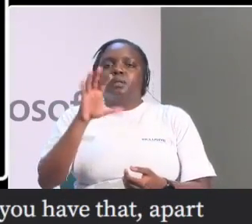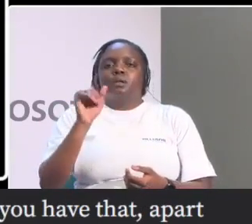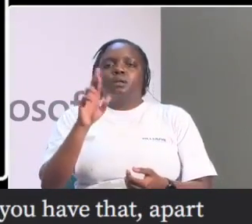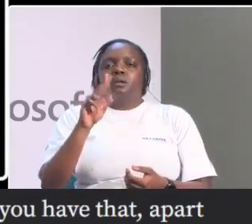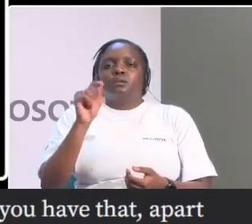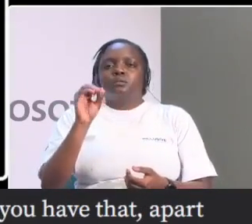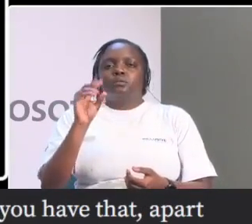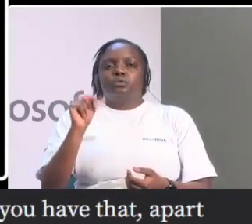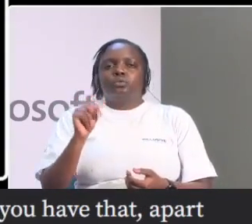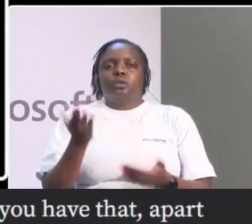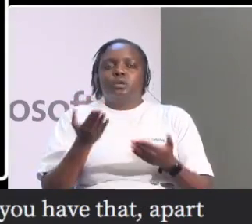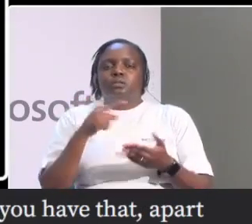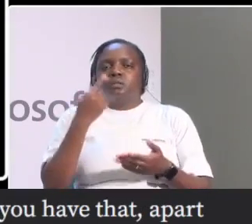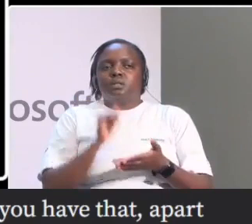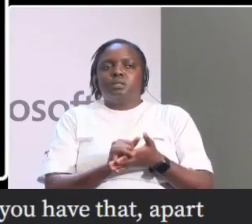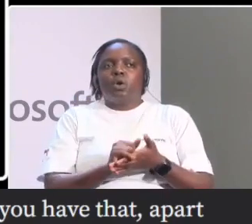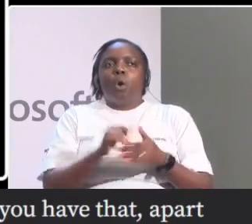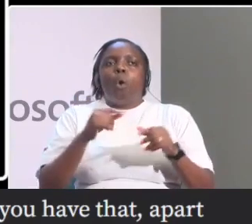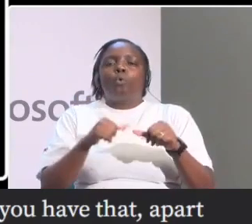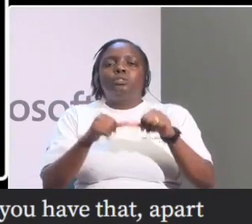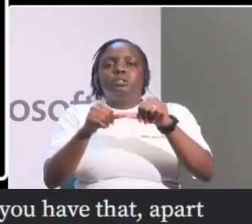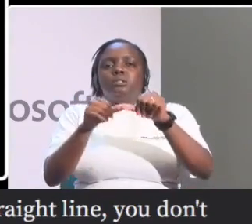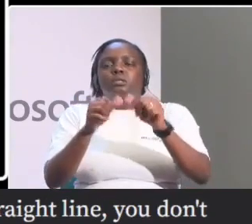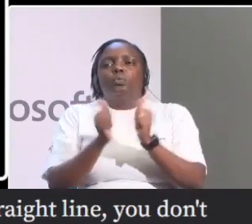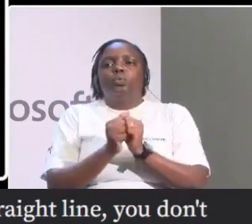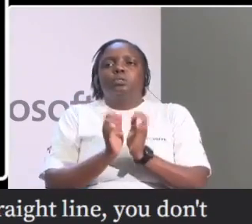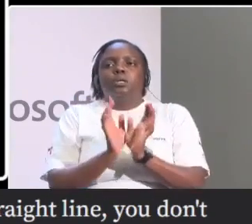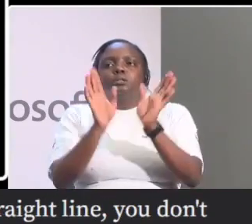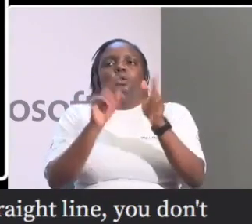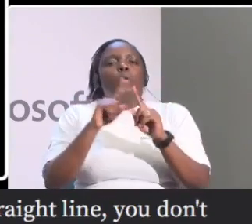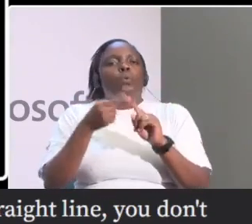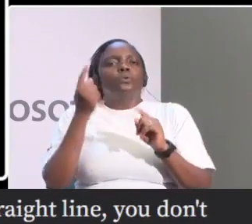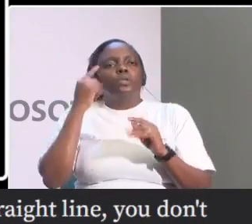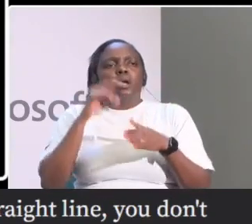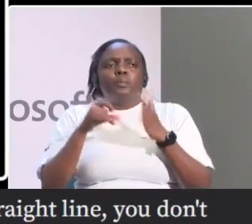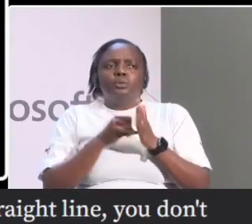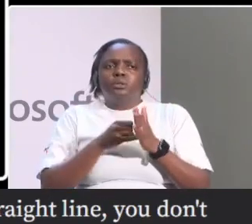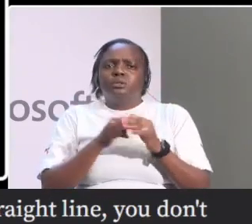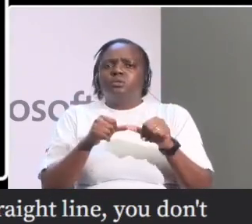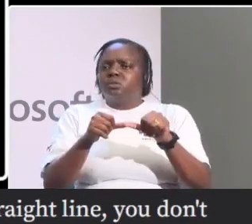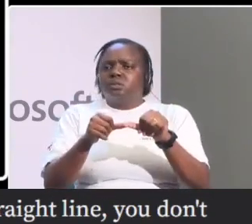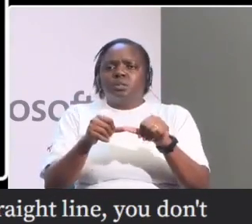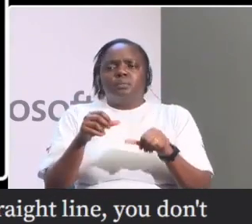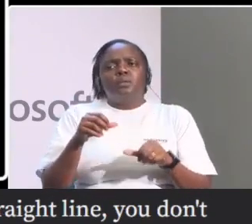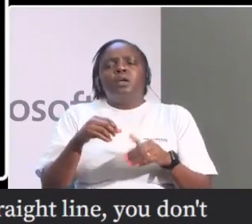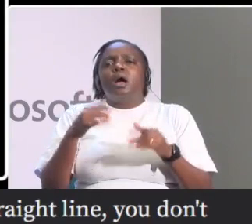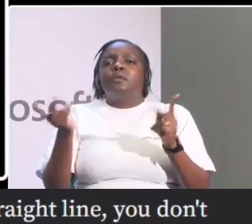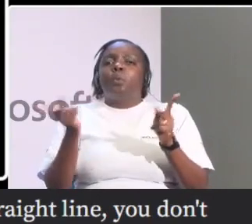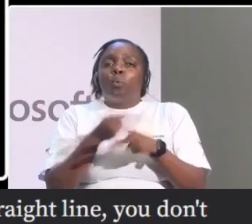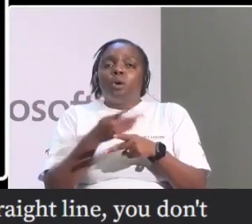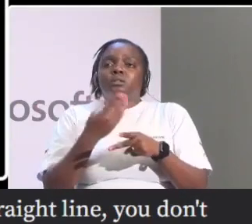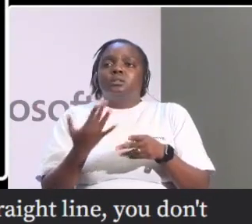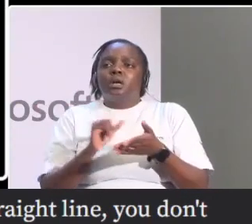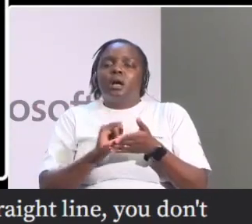says consistency to clarity. Because people often think clarity is consistency. And the very worst thing I heard